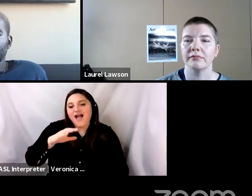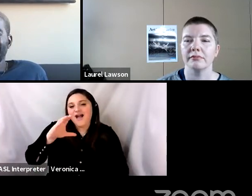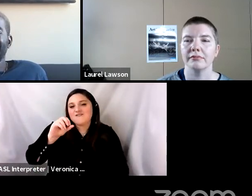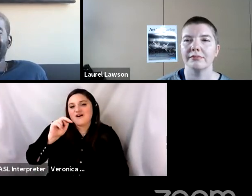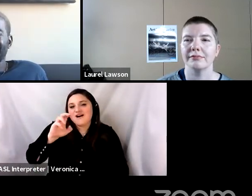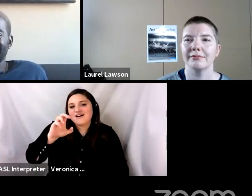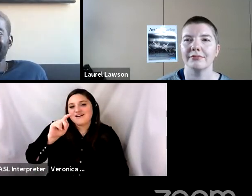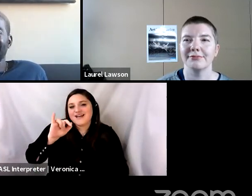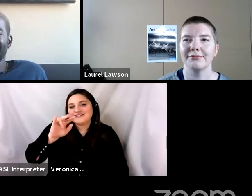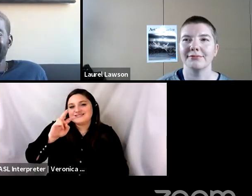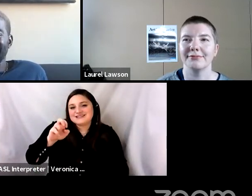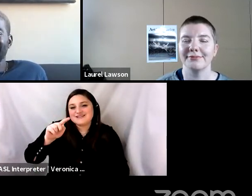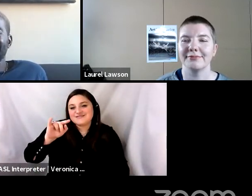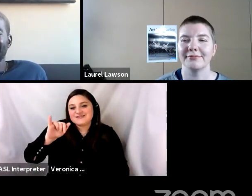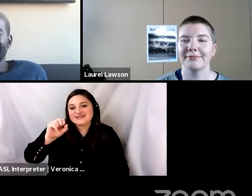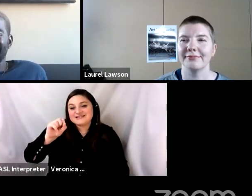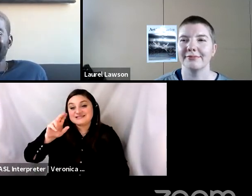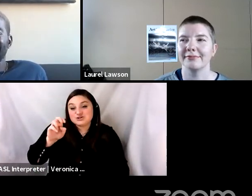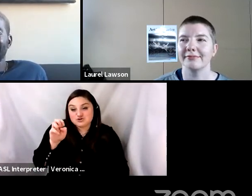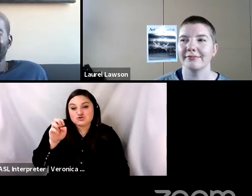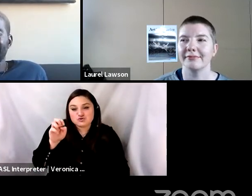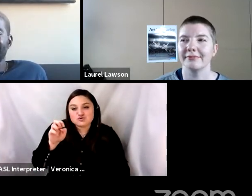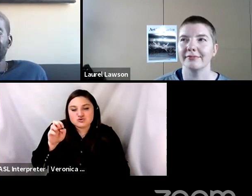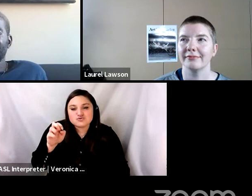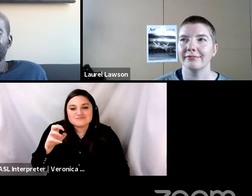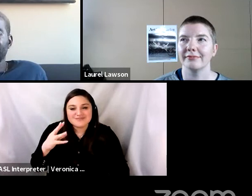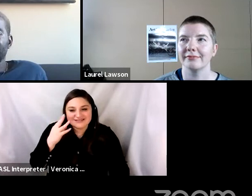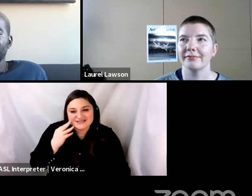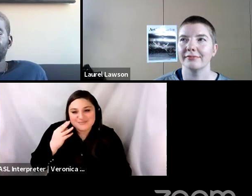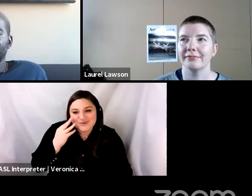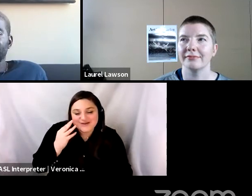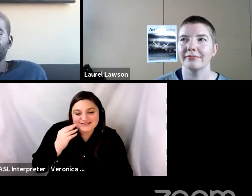experience, so I have a very